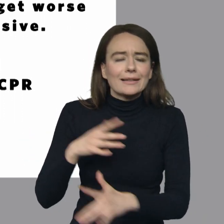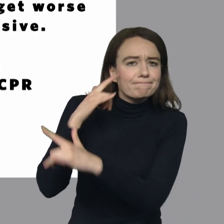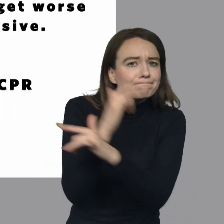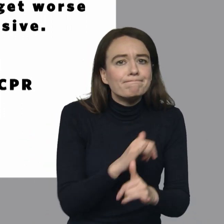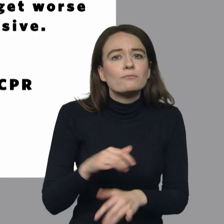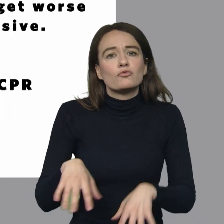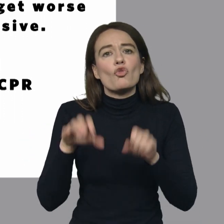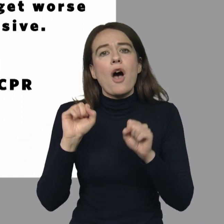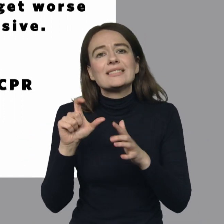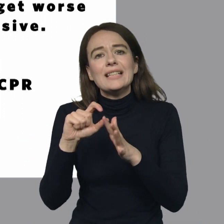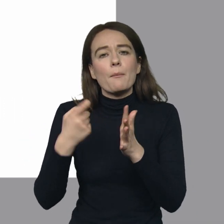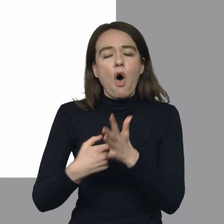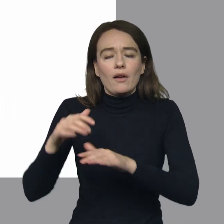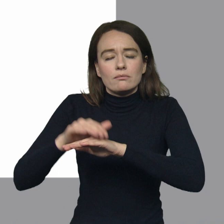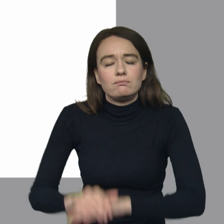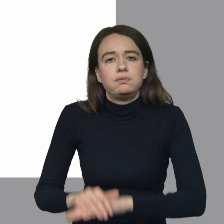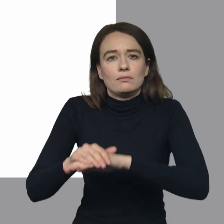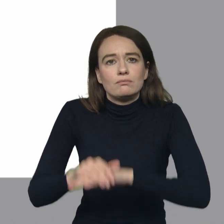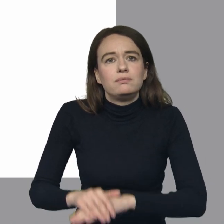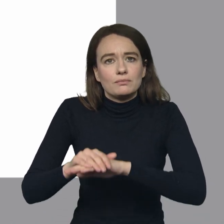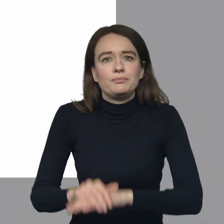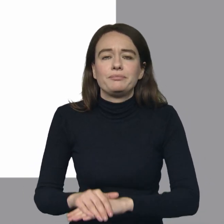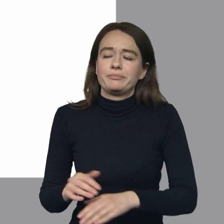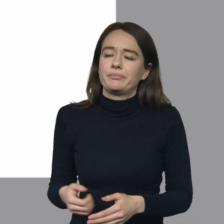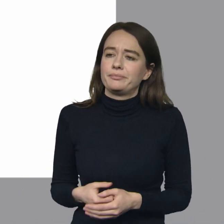prepared to use basic life support and start CPI.